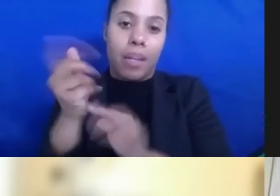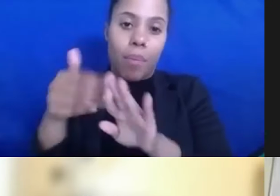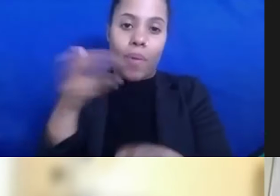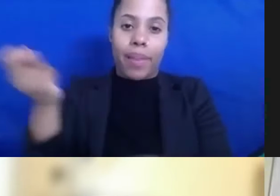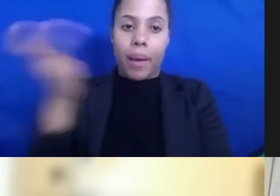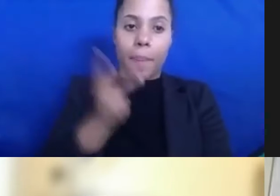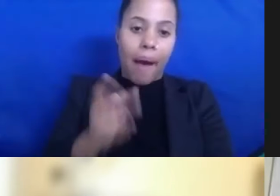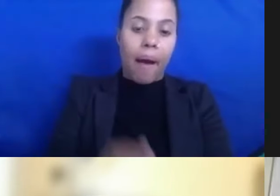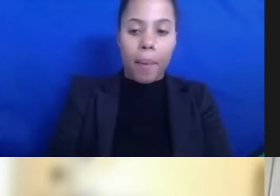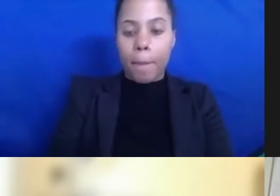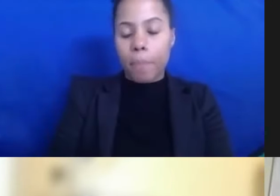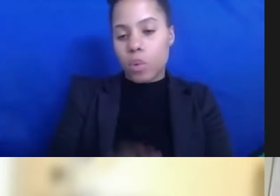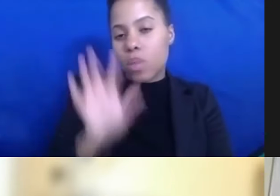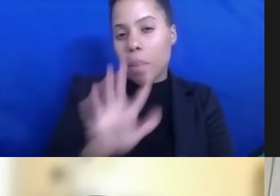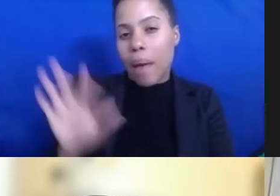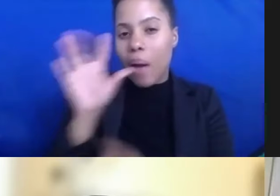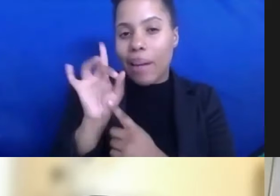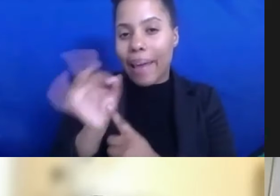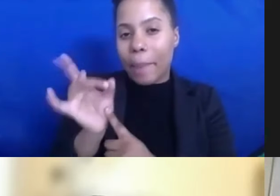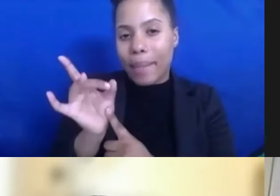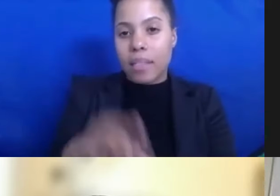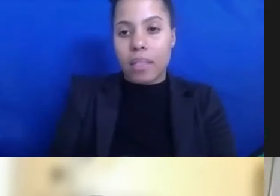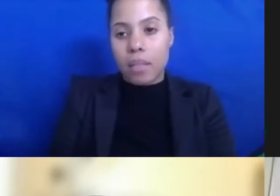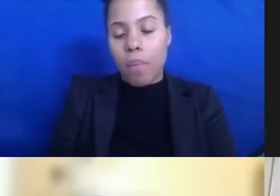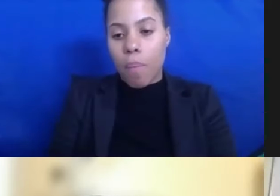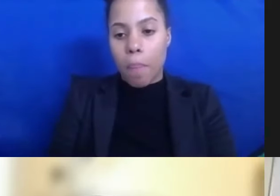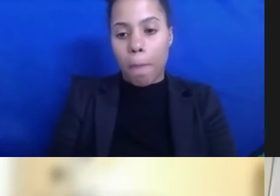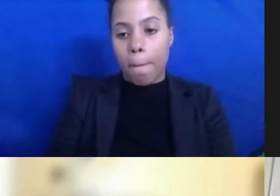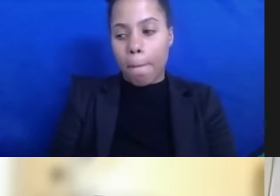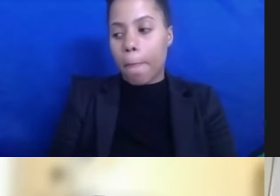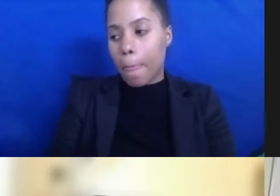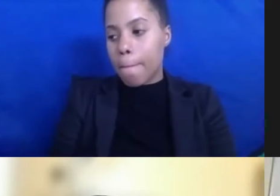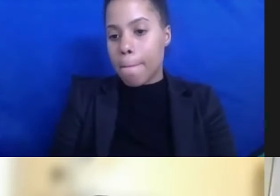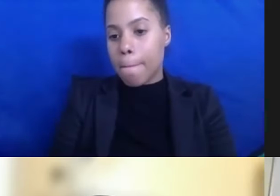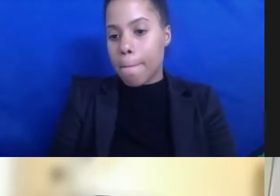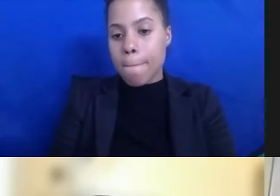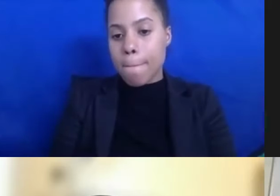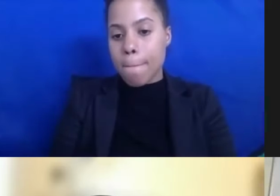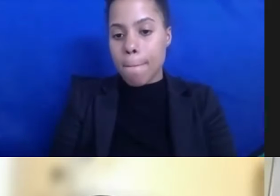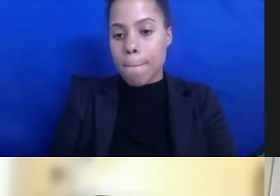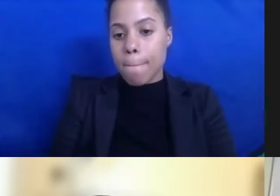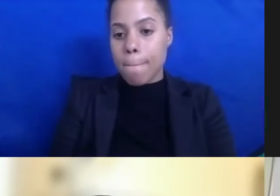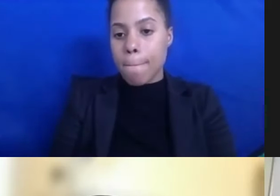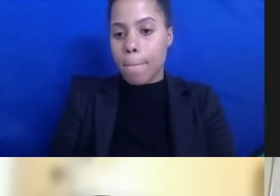So that's like a total of 8, just, you know, so it doesn't need to come back. Yeah.